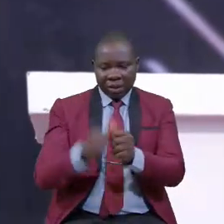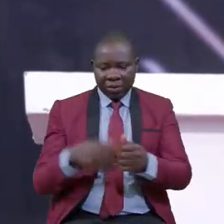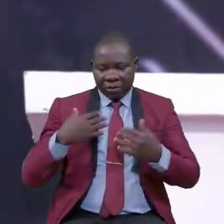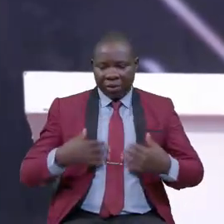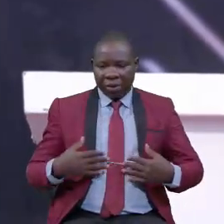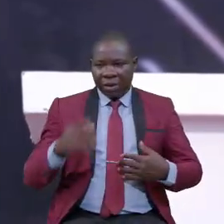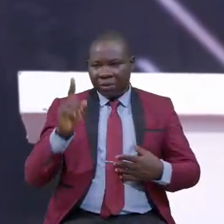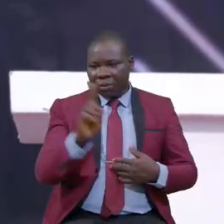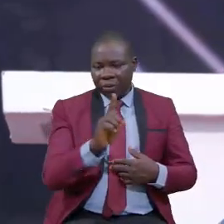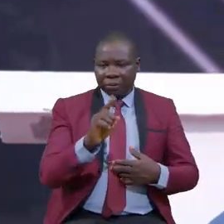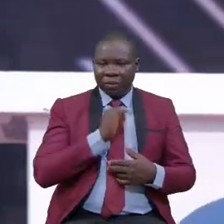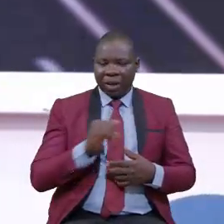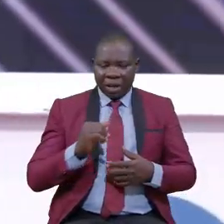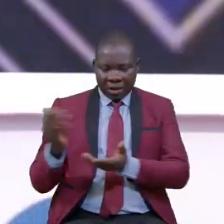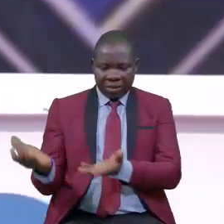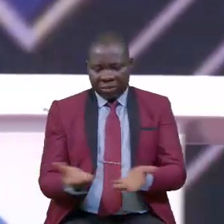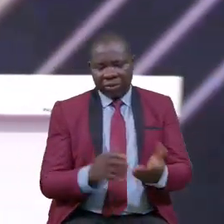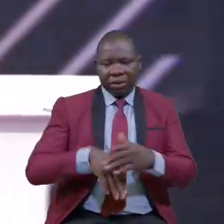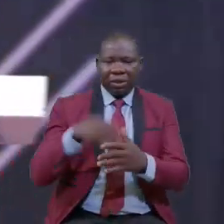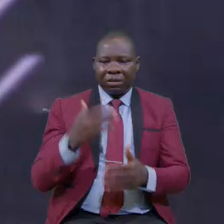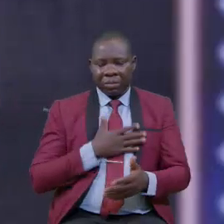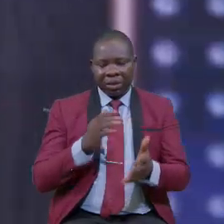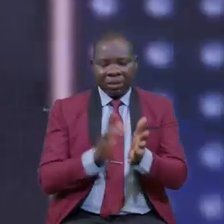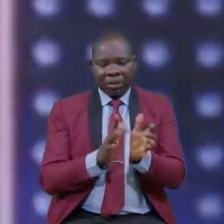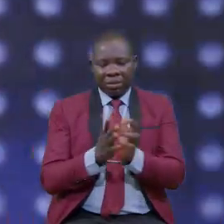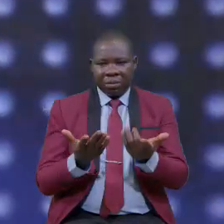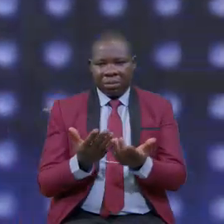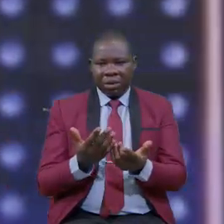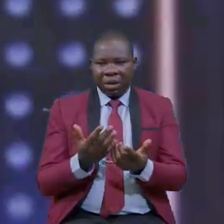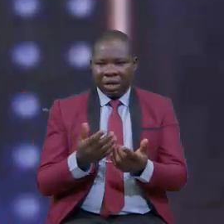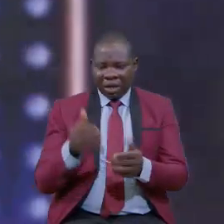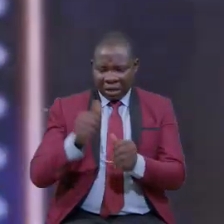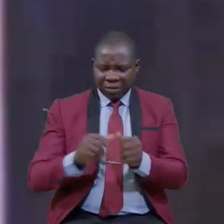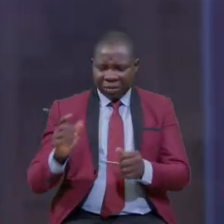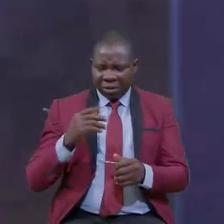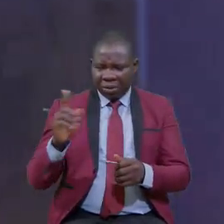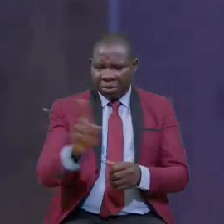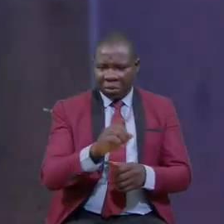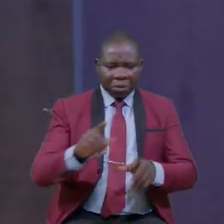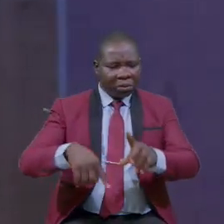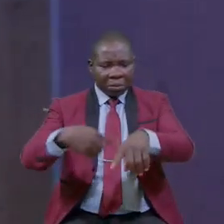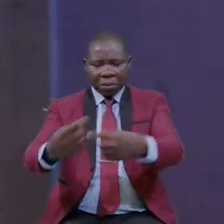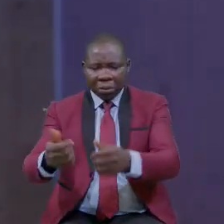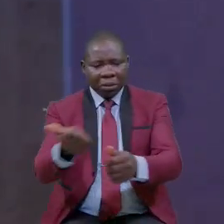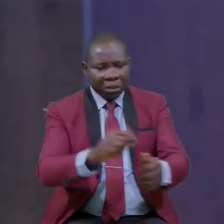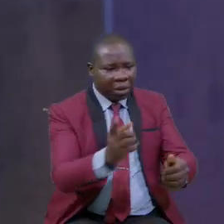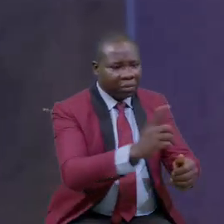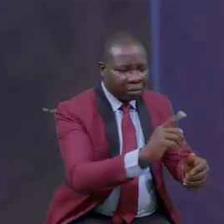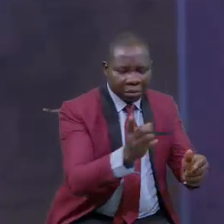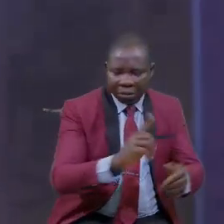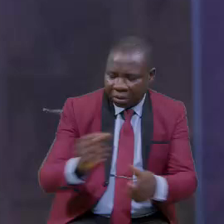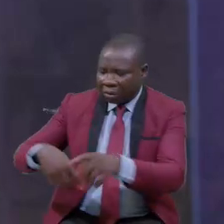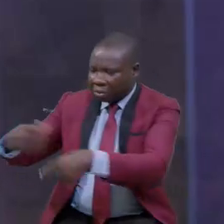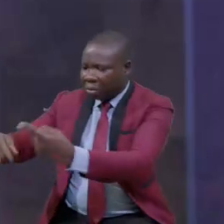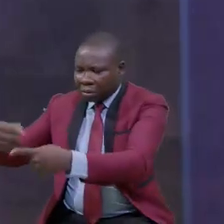going and coming people are going I need to have the word the word is the word that will stabilize me is the word that will make